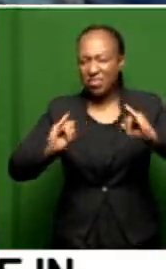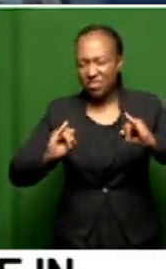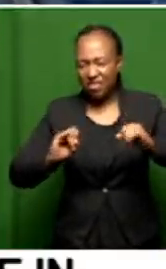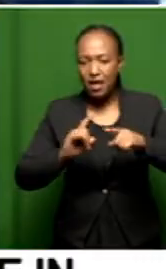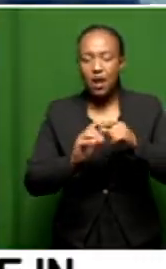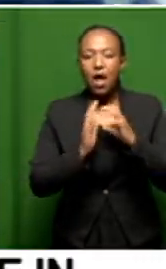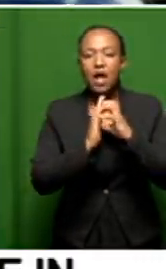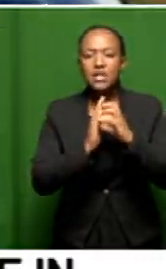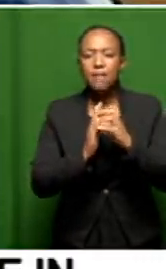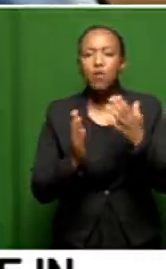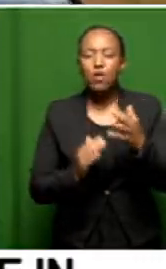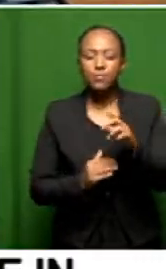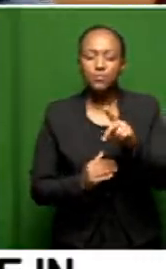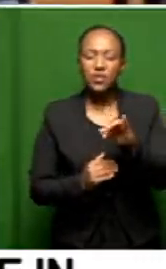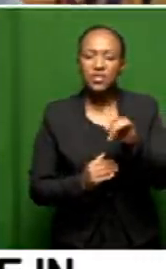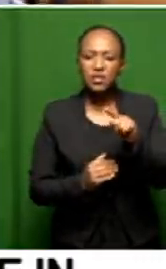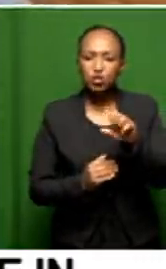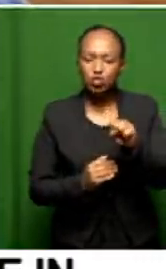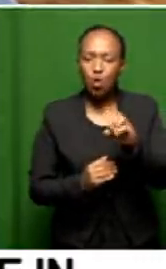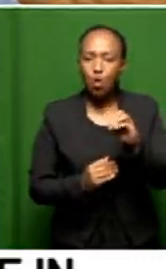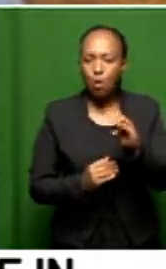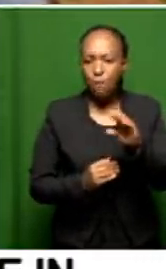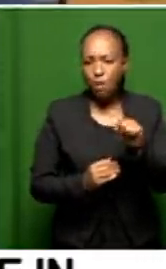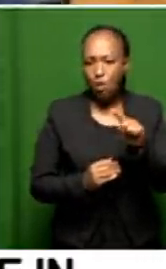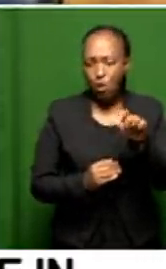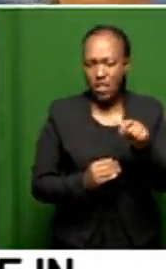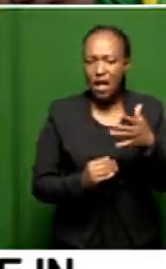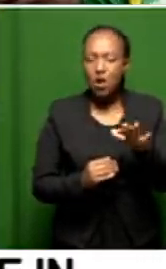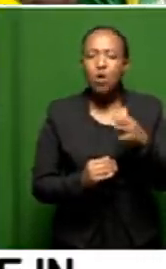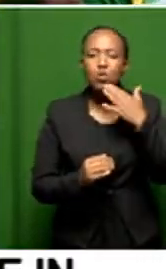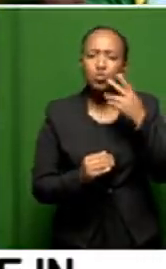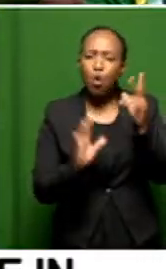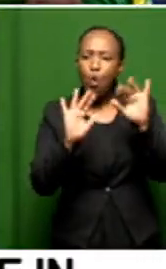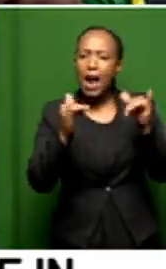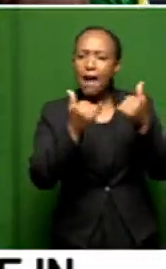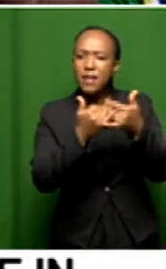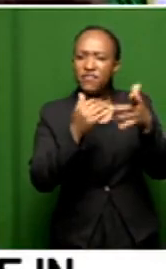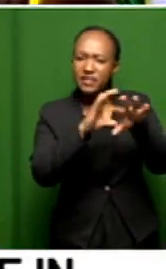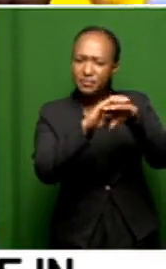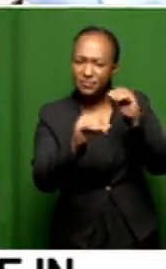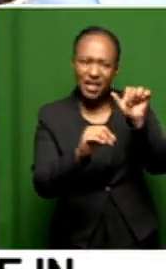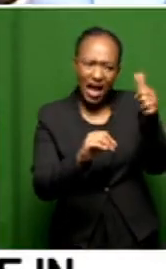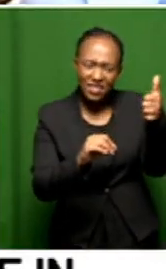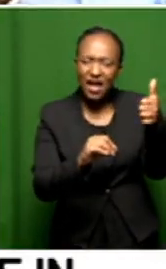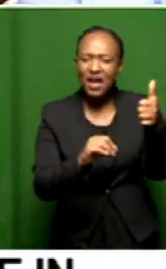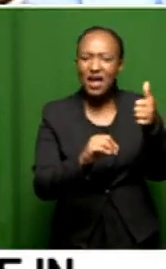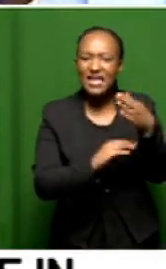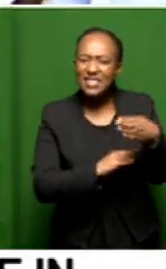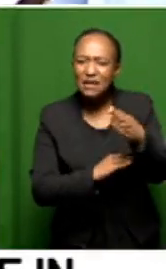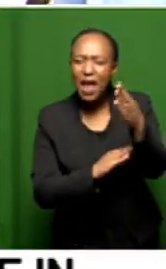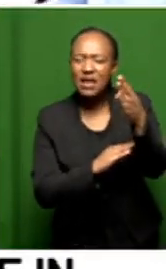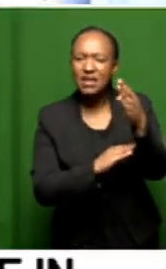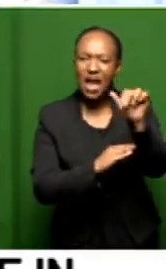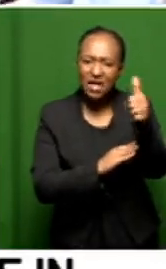as Ditsobotla, where Clover pulled out, as we see the potholes in Witbank, as we see Maluti Apufong, as we see CDB. So those